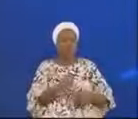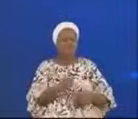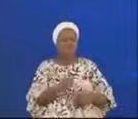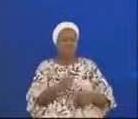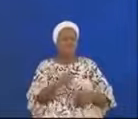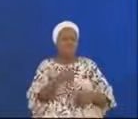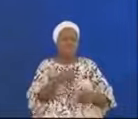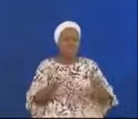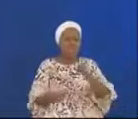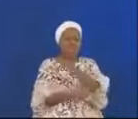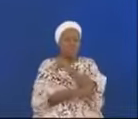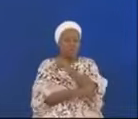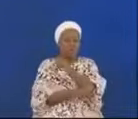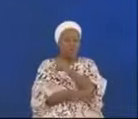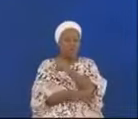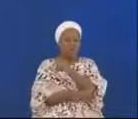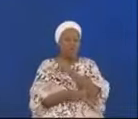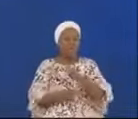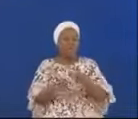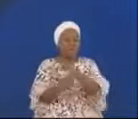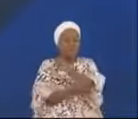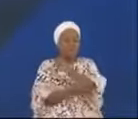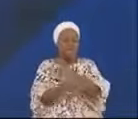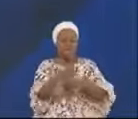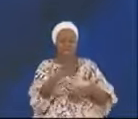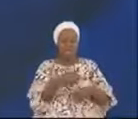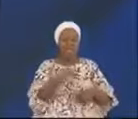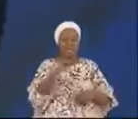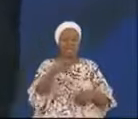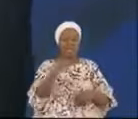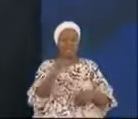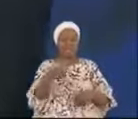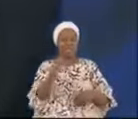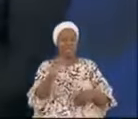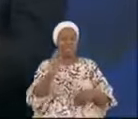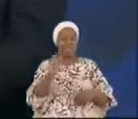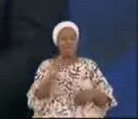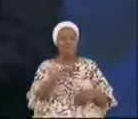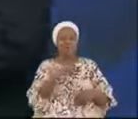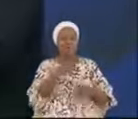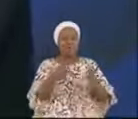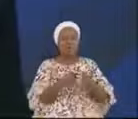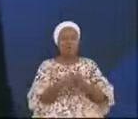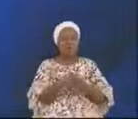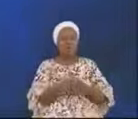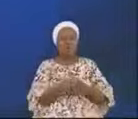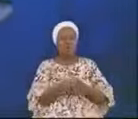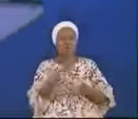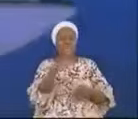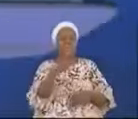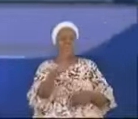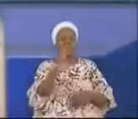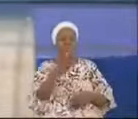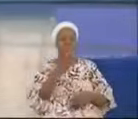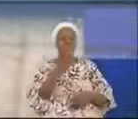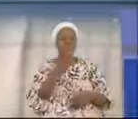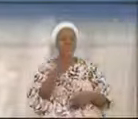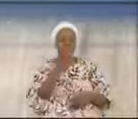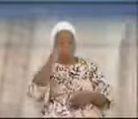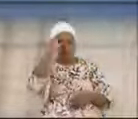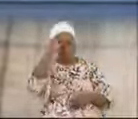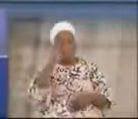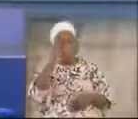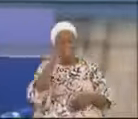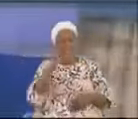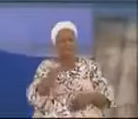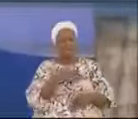like Samuel. Those worthies of old, like Daniel. Those worthies of old, Shadrach, Meshach, and Abednego. Those worthies of old, Paul,